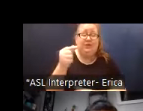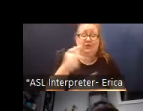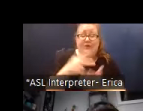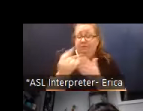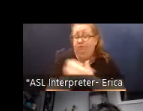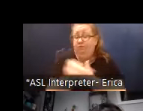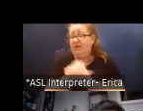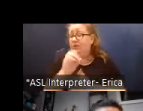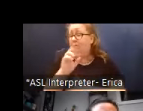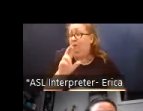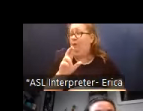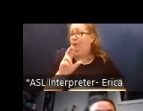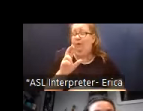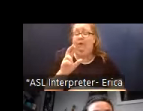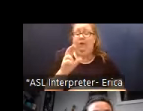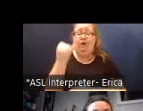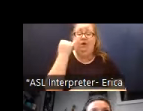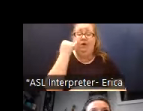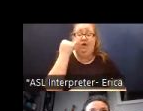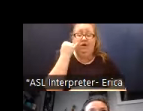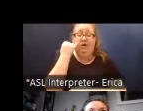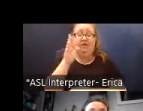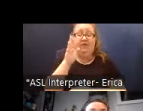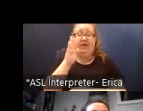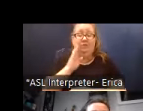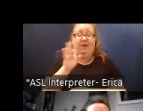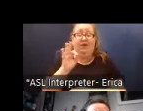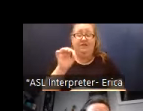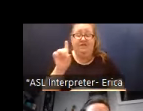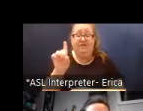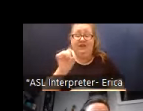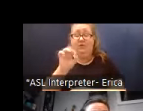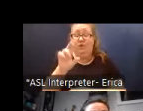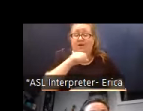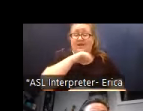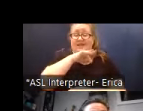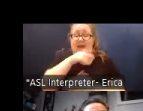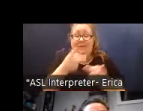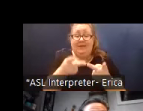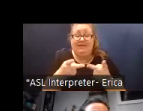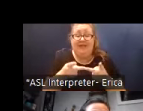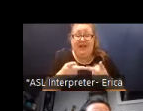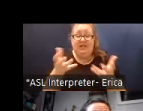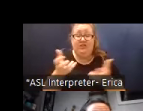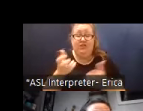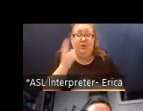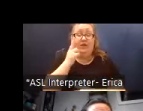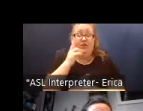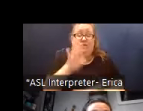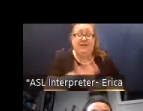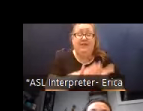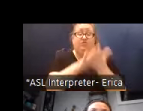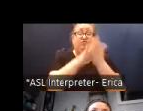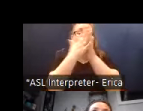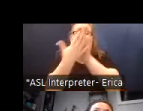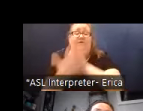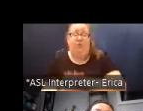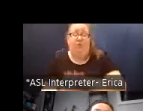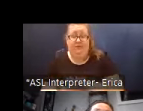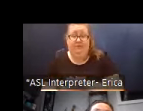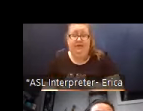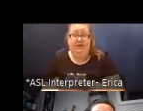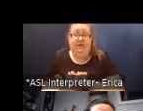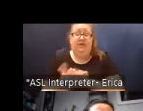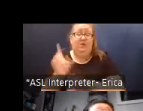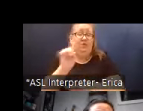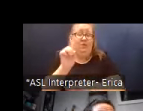are brownfield or contaminated sites that you would really love to see transformed. Where are those